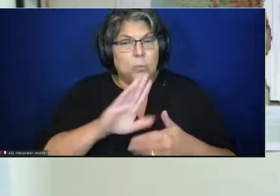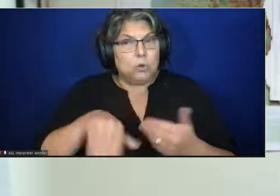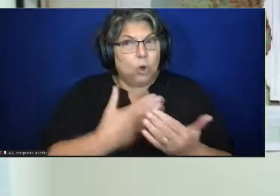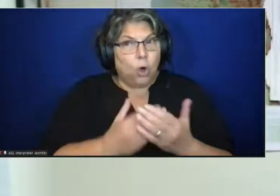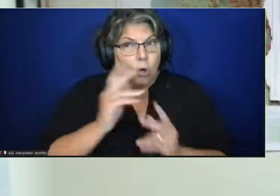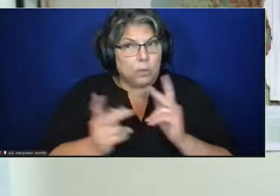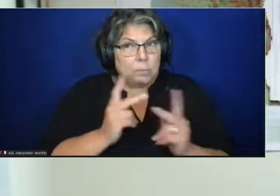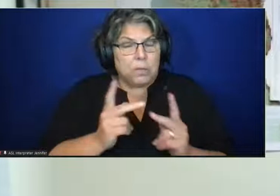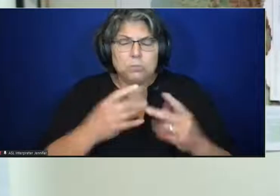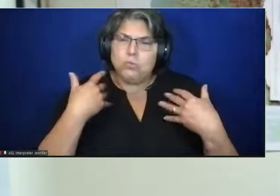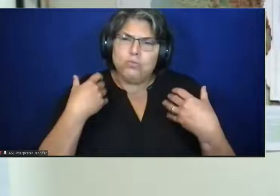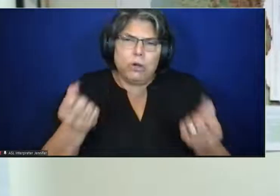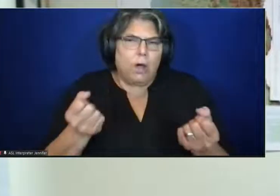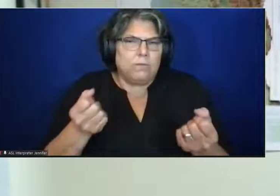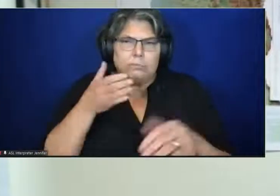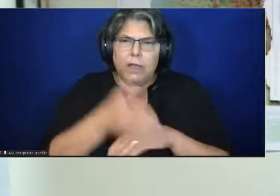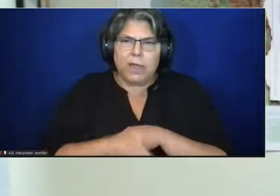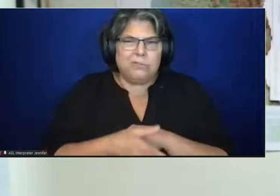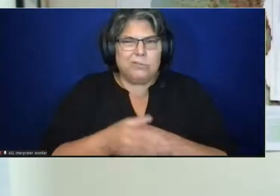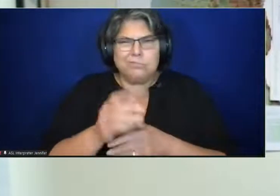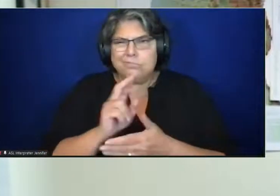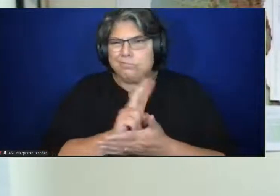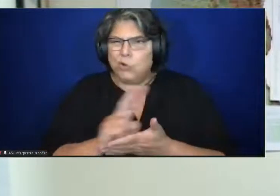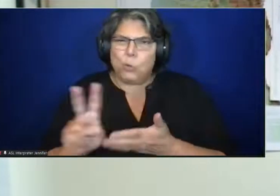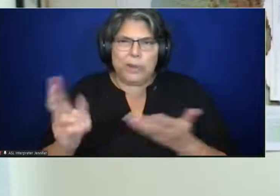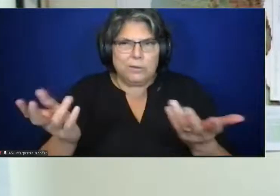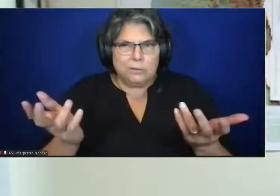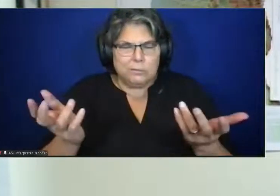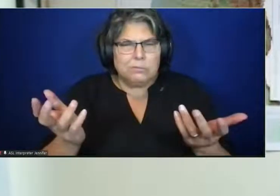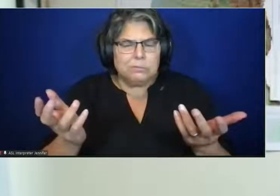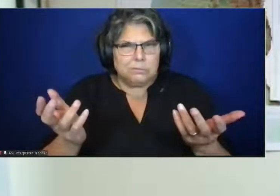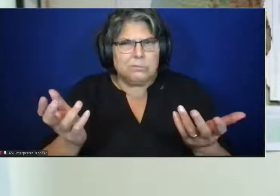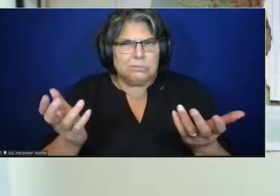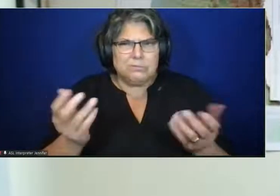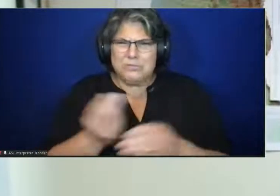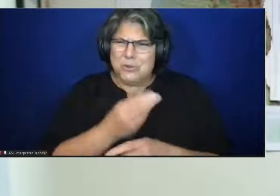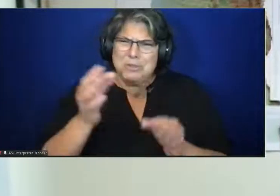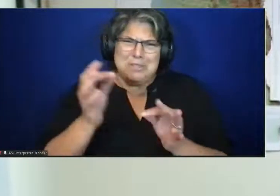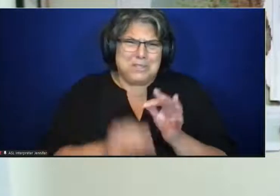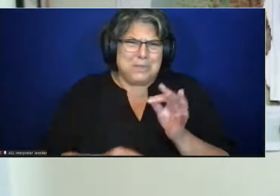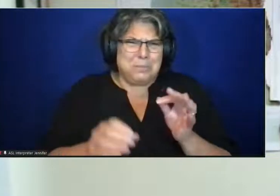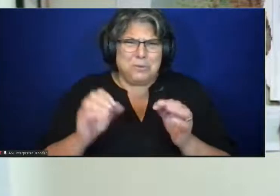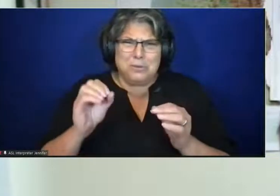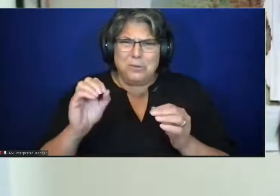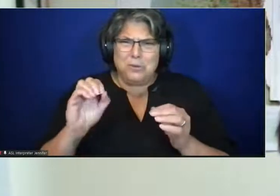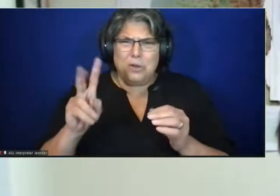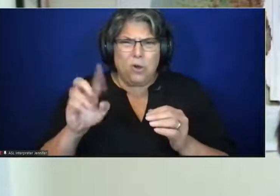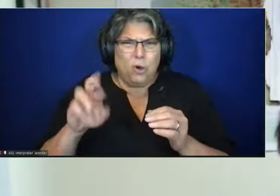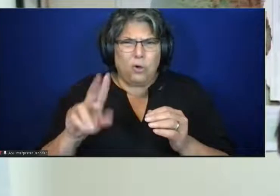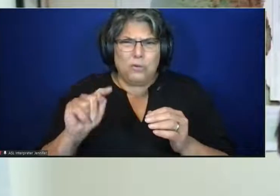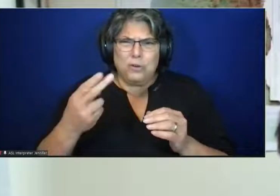recover within a couple of weeks, and they use very simple over-the-counter medicines.